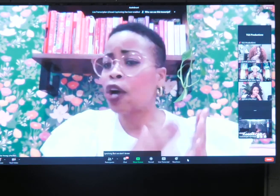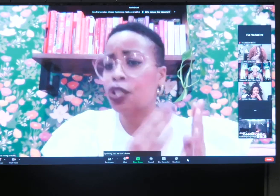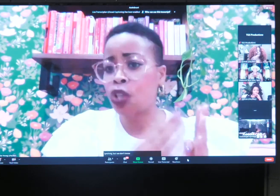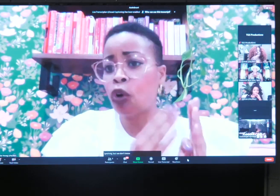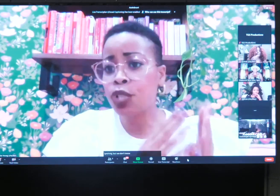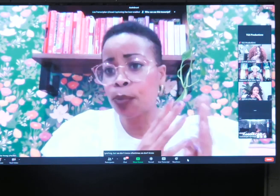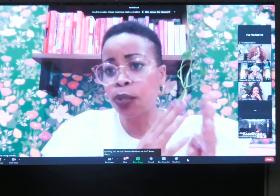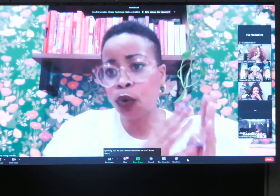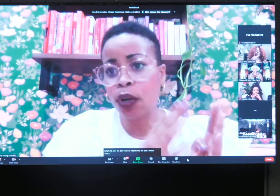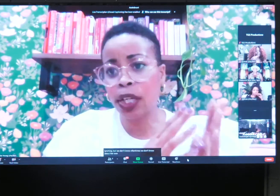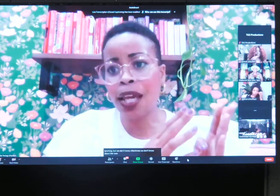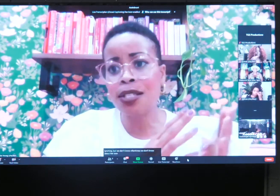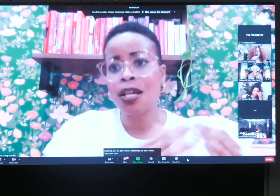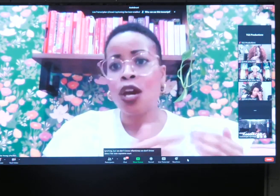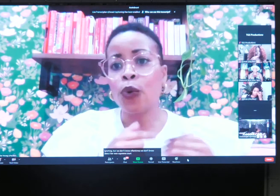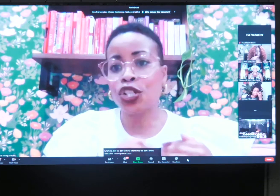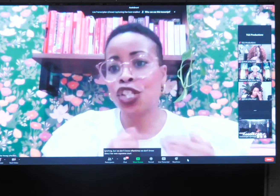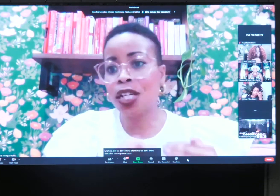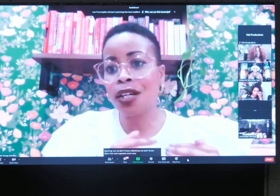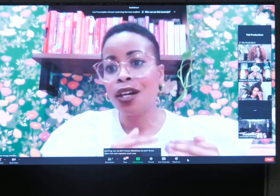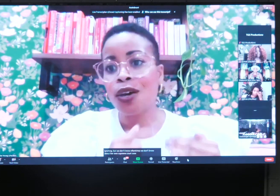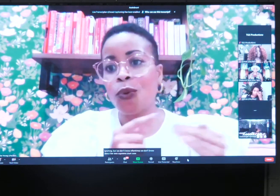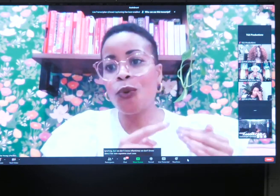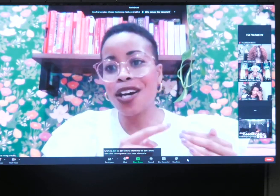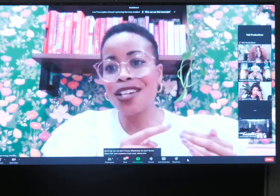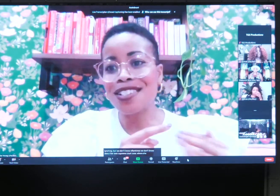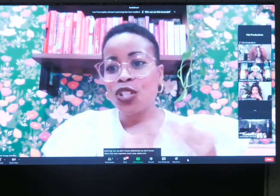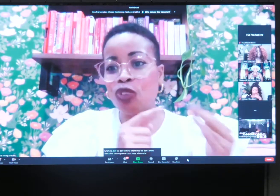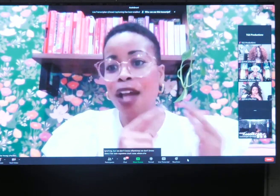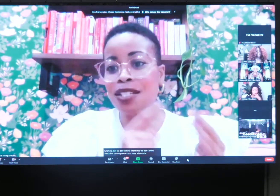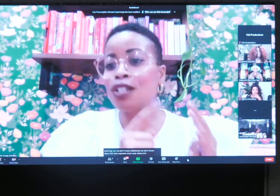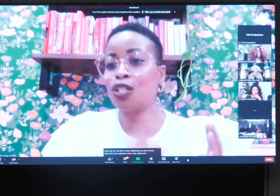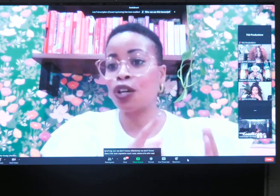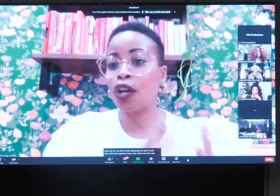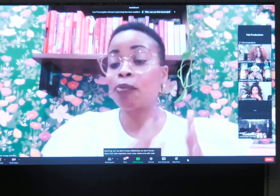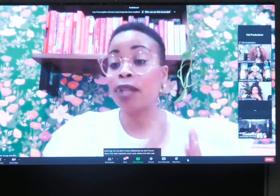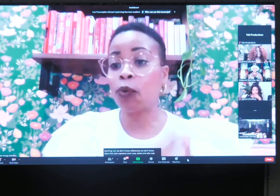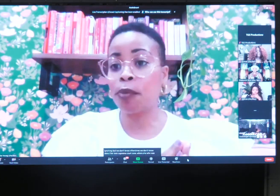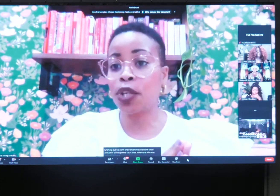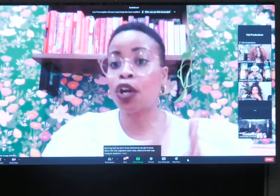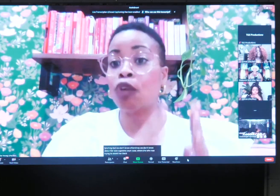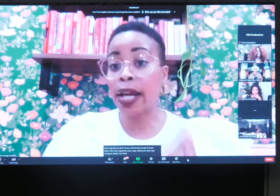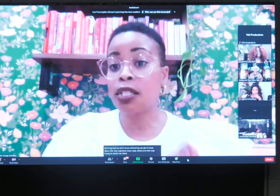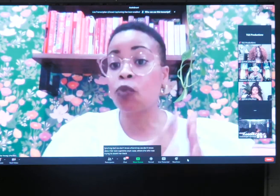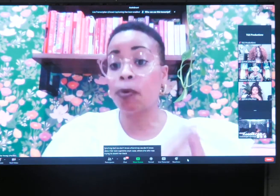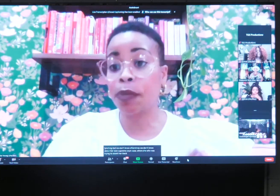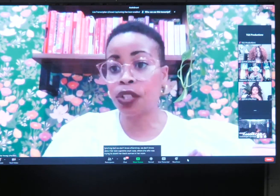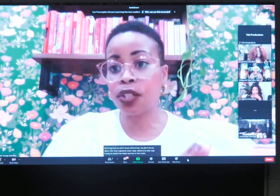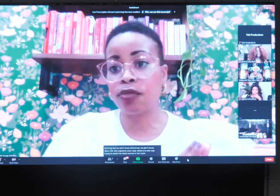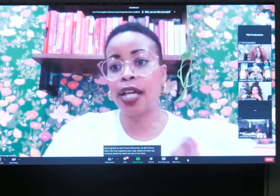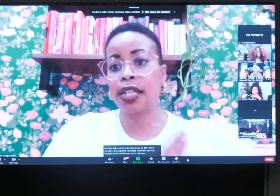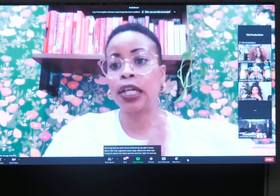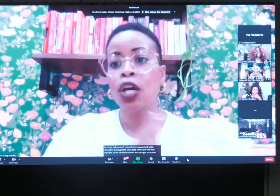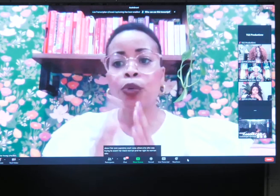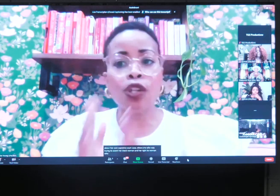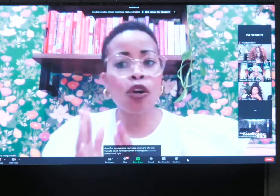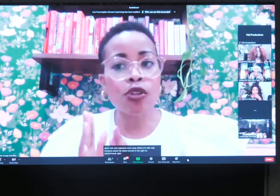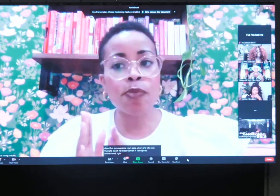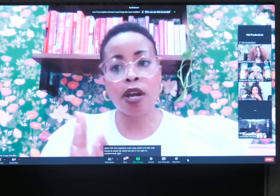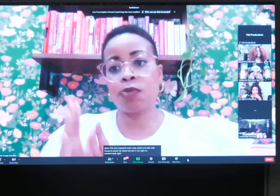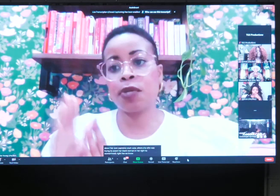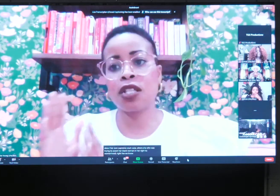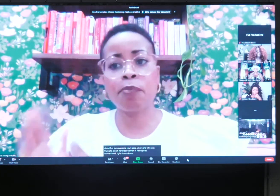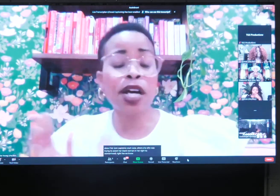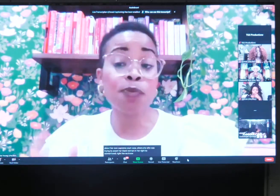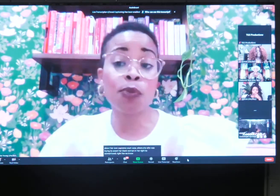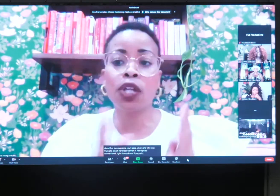about her own Supreme Court case where she was trying to assert her Black woman and her right to womanhood, right? Like, we know Rosa